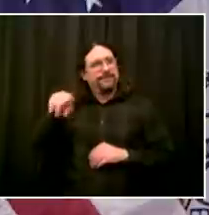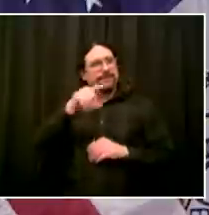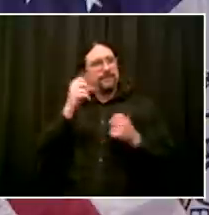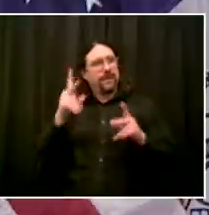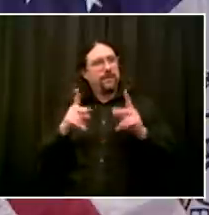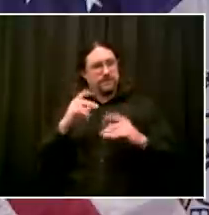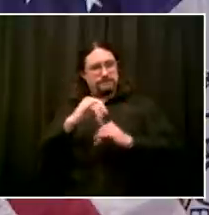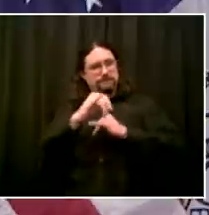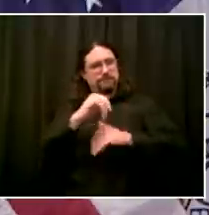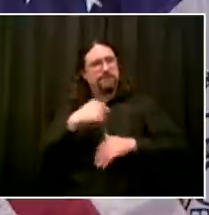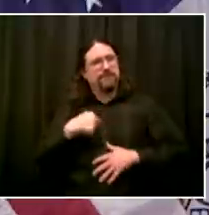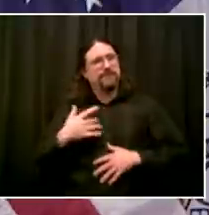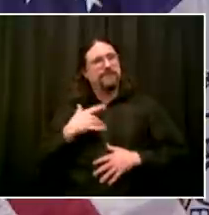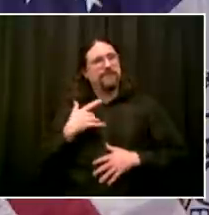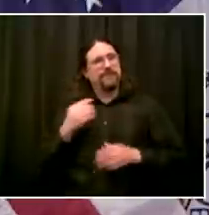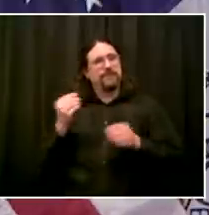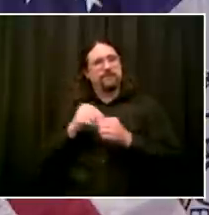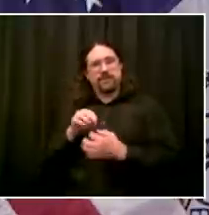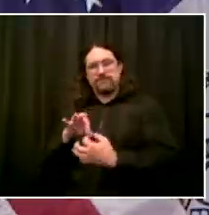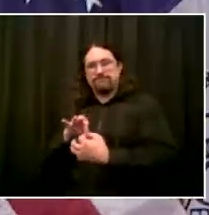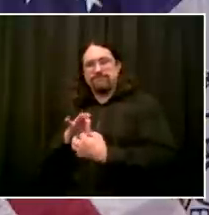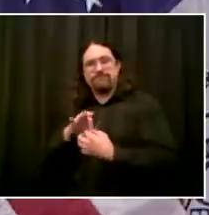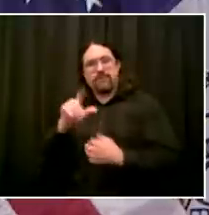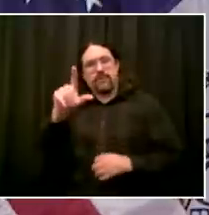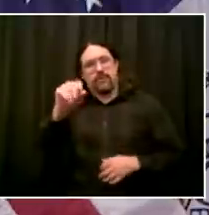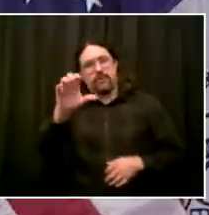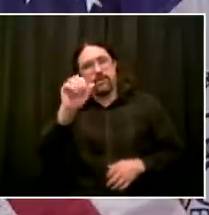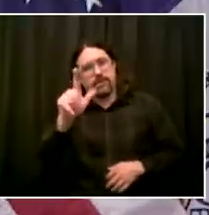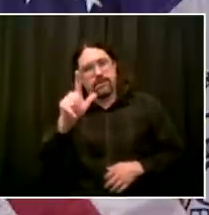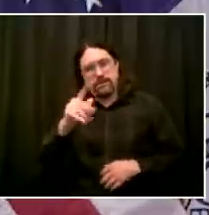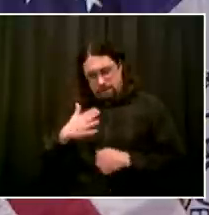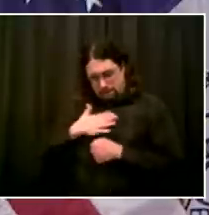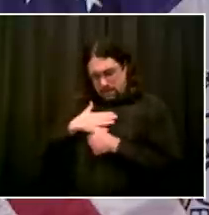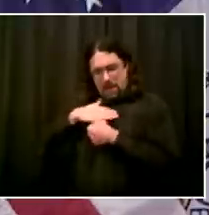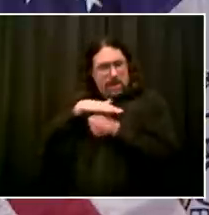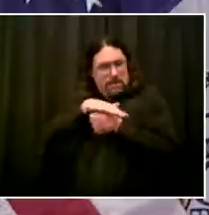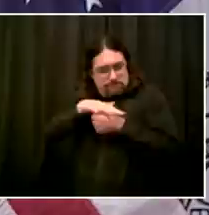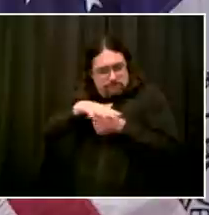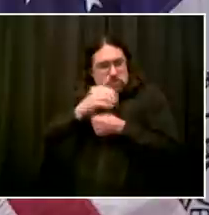be super simple, super local. And then